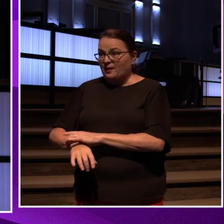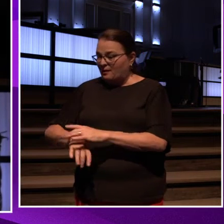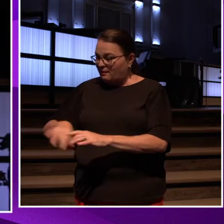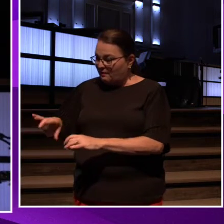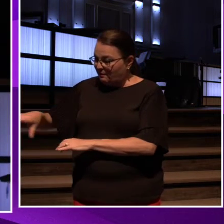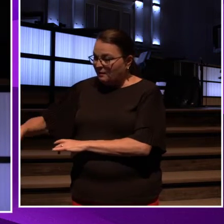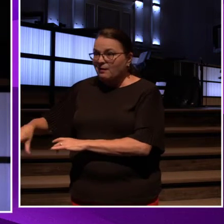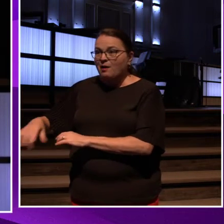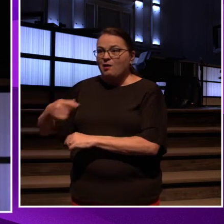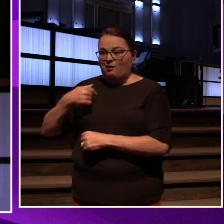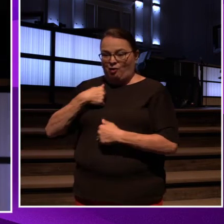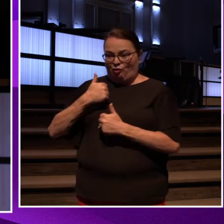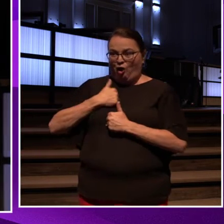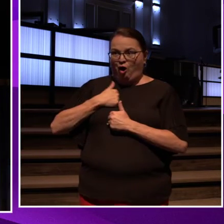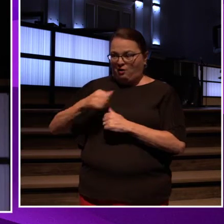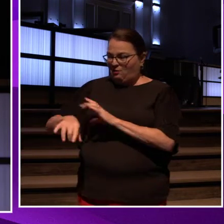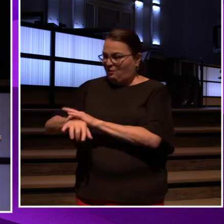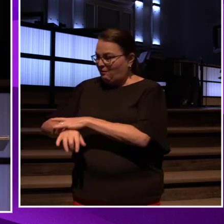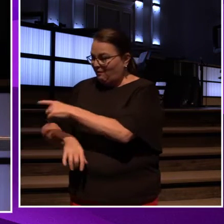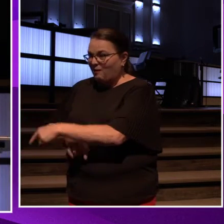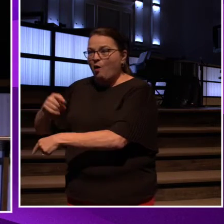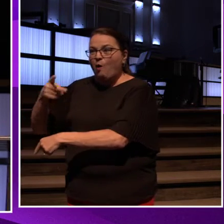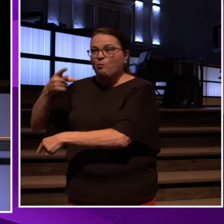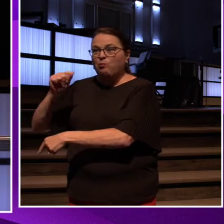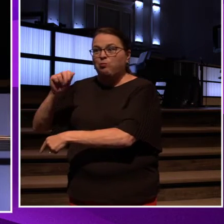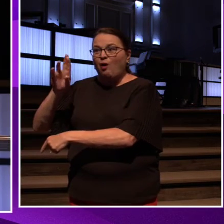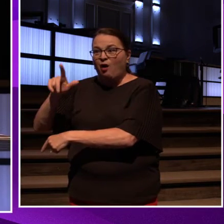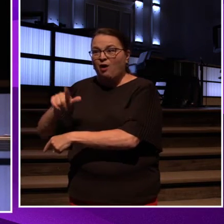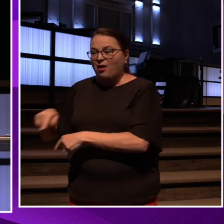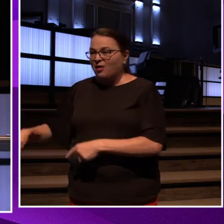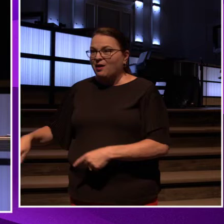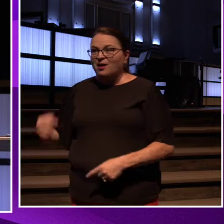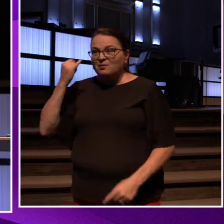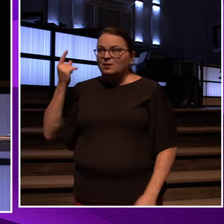Paul? That's worse than going to eat lunch with me.